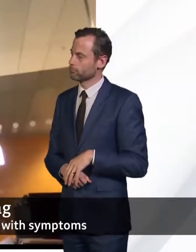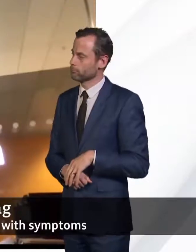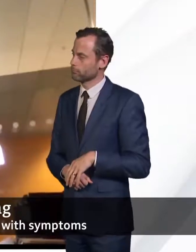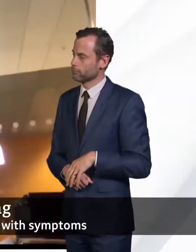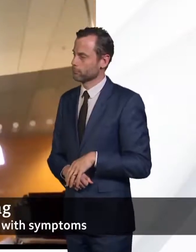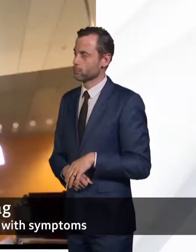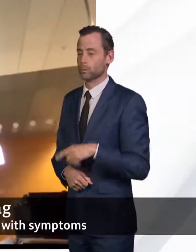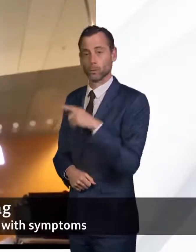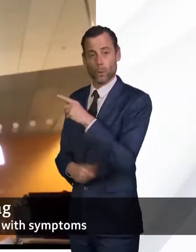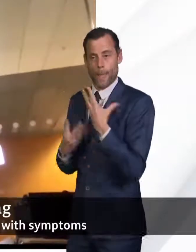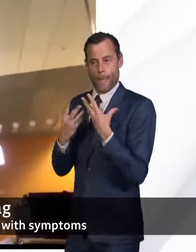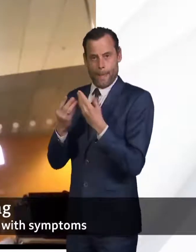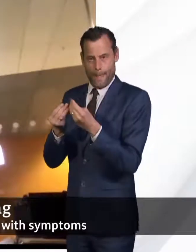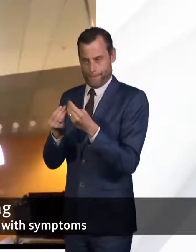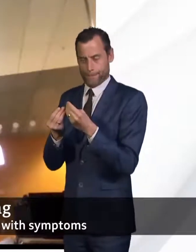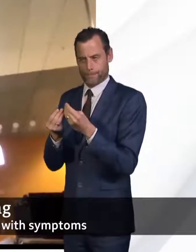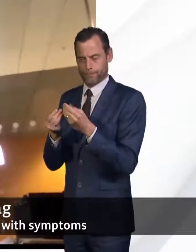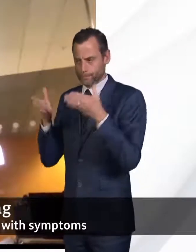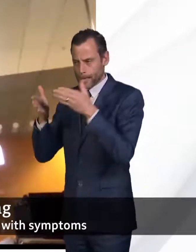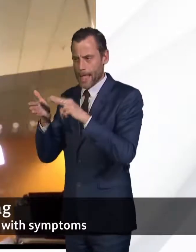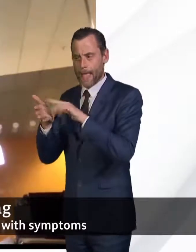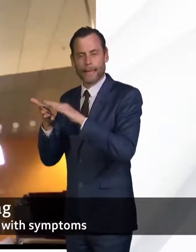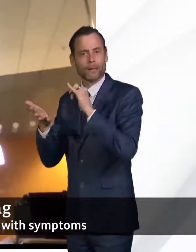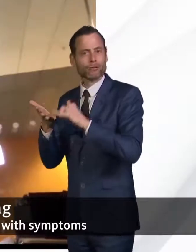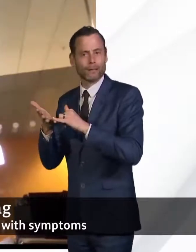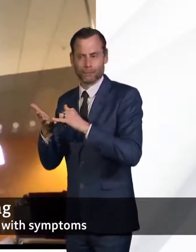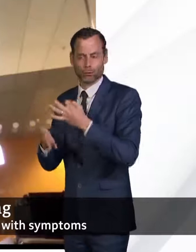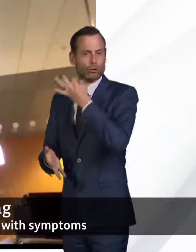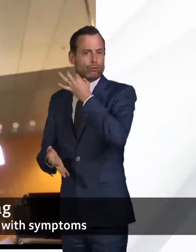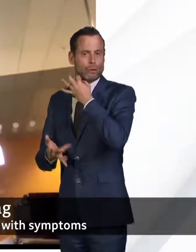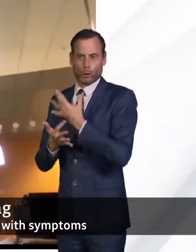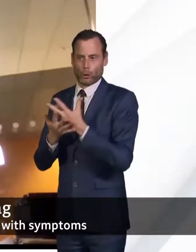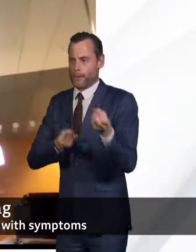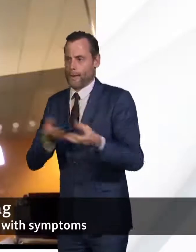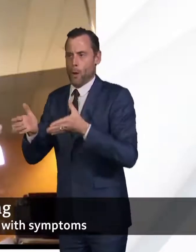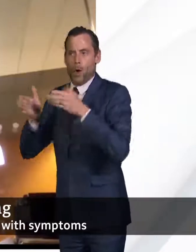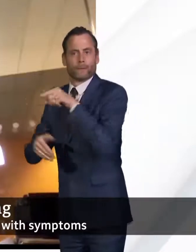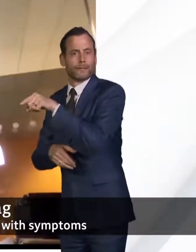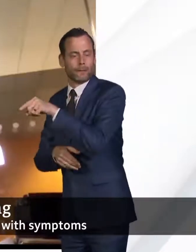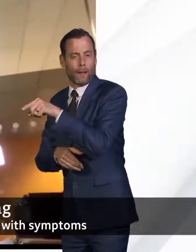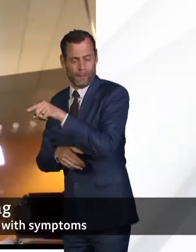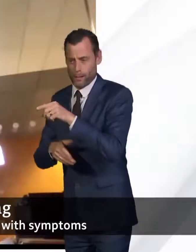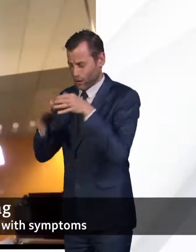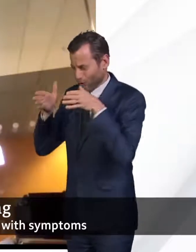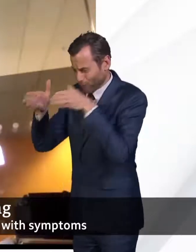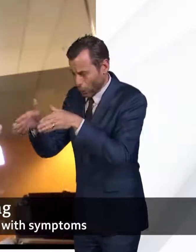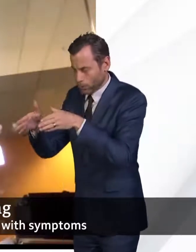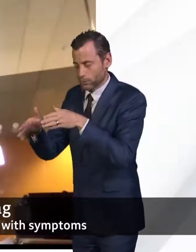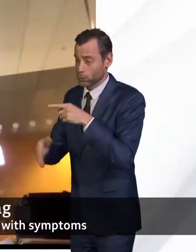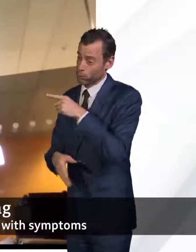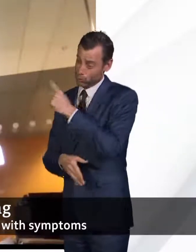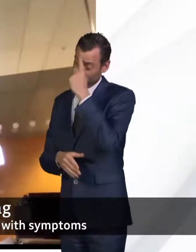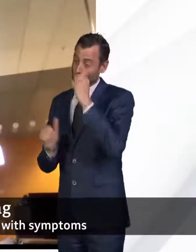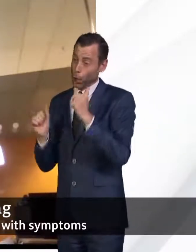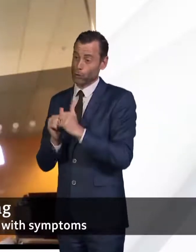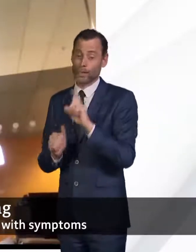prevented the NHS from becoming overwhelmed, there is now a crisis in the care sector? And given that the number of deaths continues to go